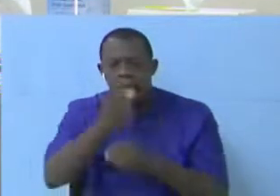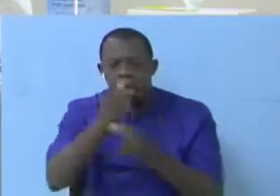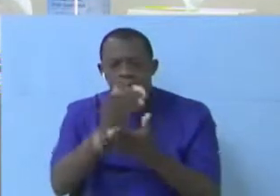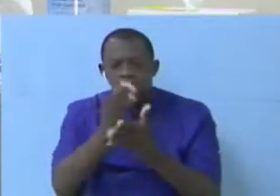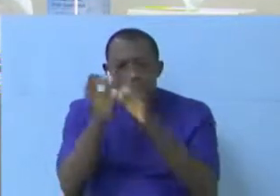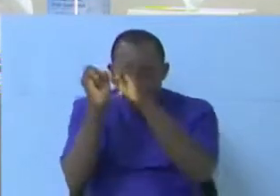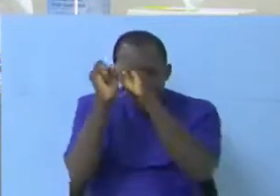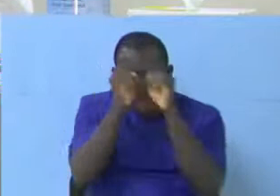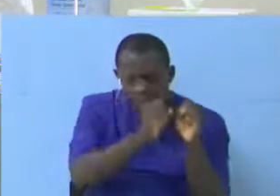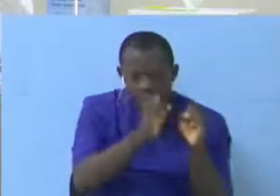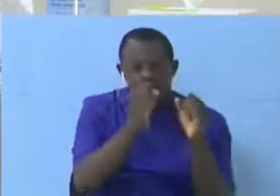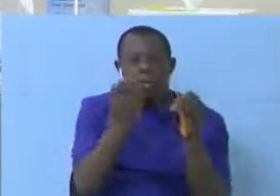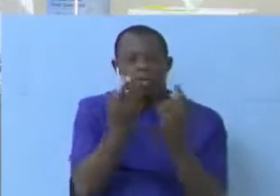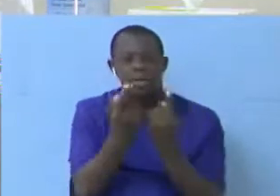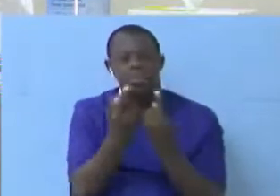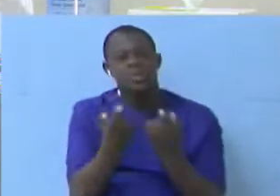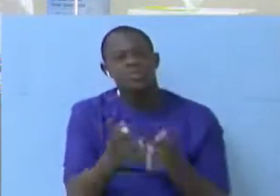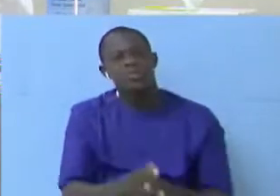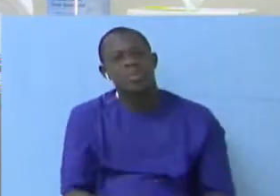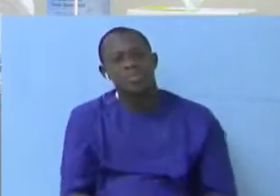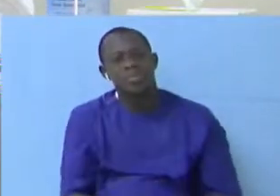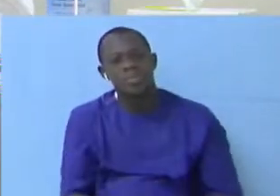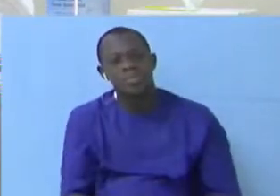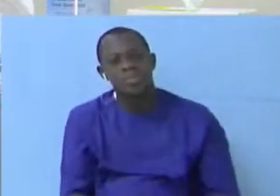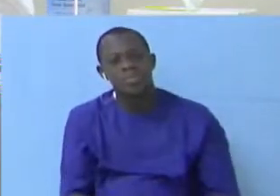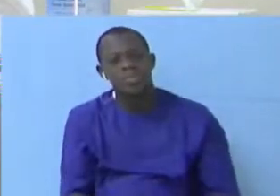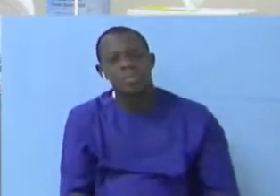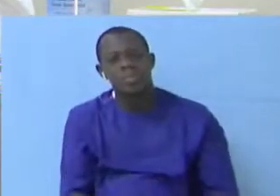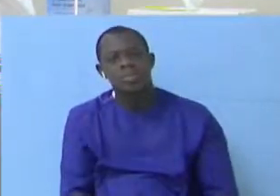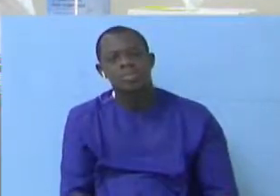Taliban puru ka ko nyinta ka mabo.